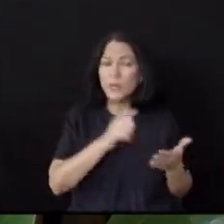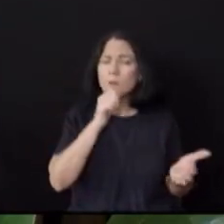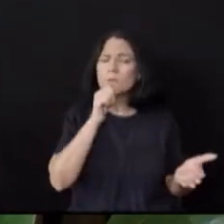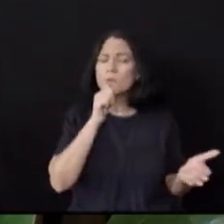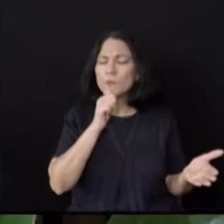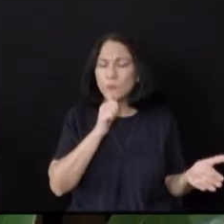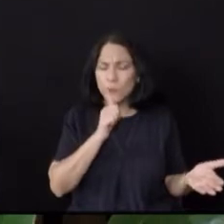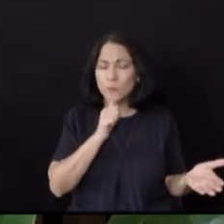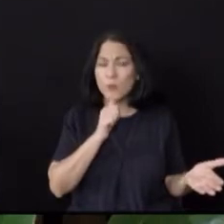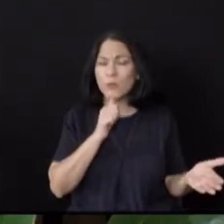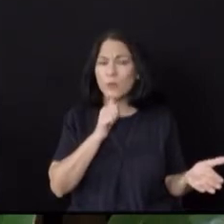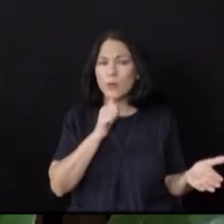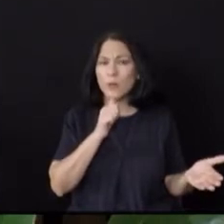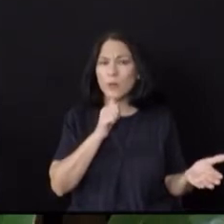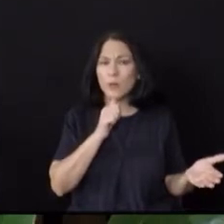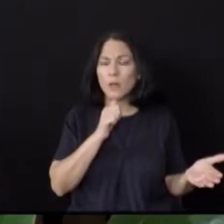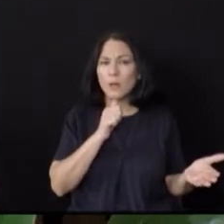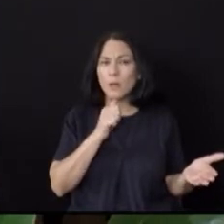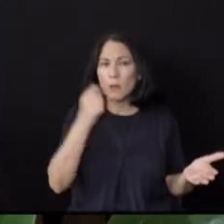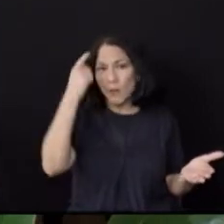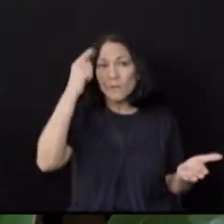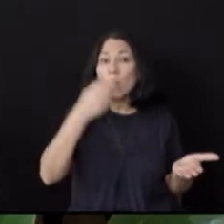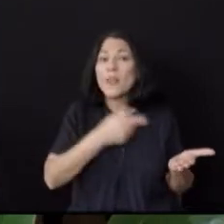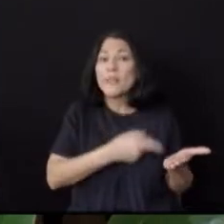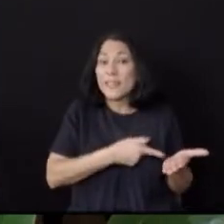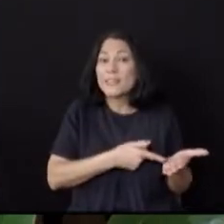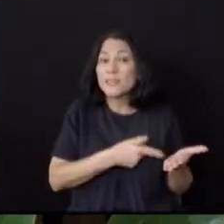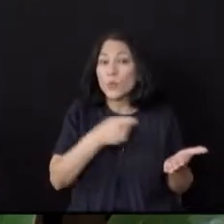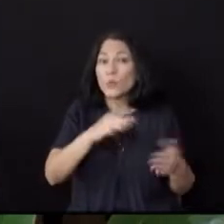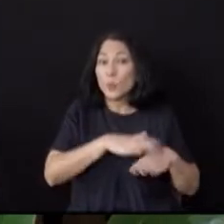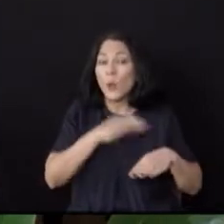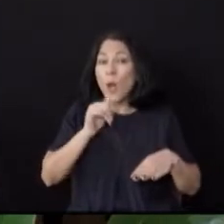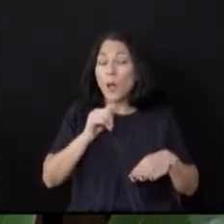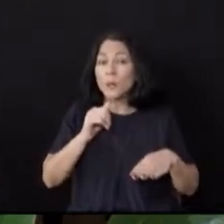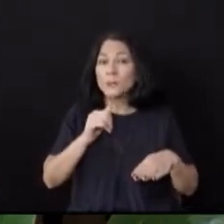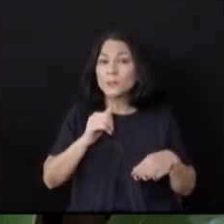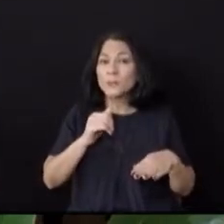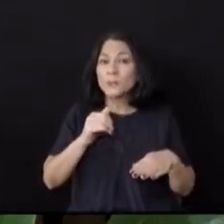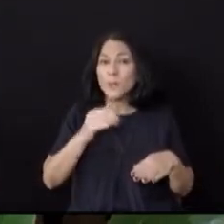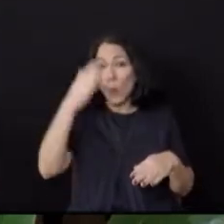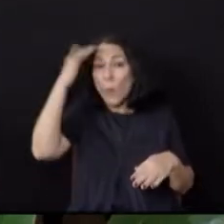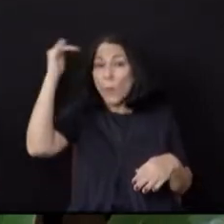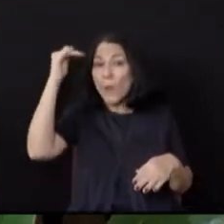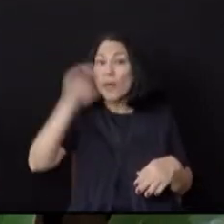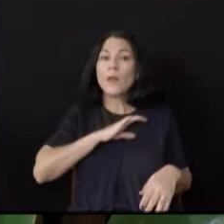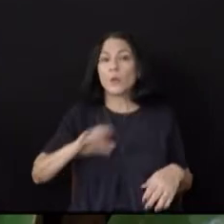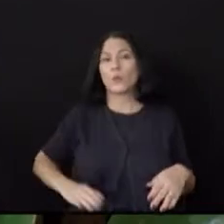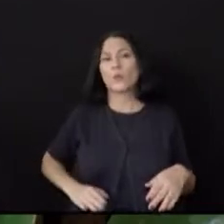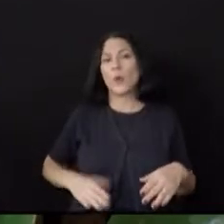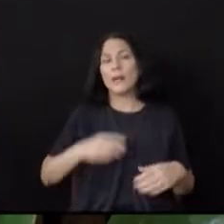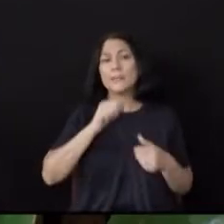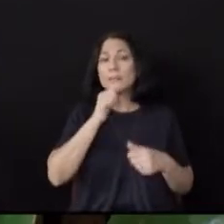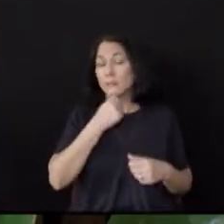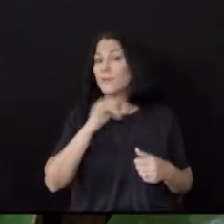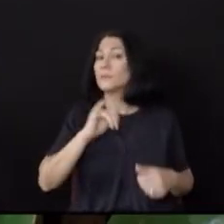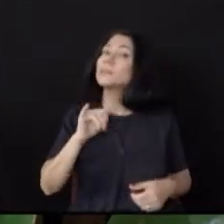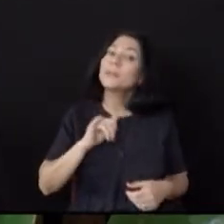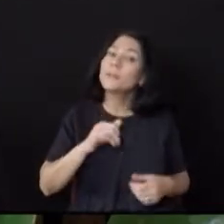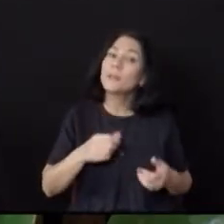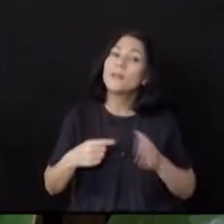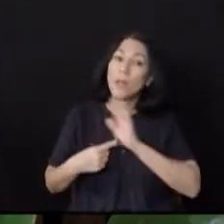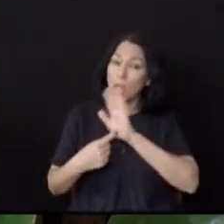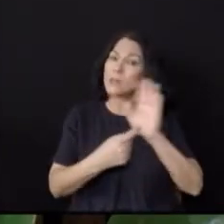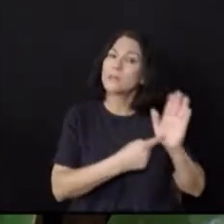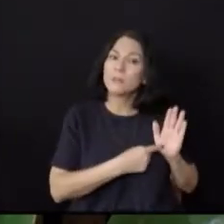endure. And he goes on, for to this you have been called, because Christ also suffered for you, leaving you an example so that